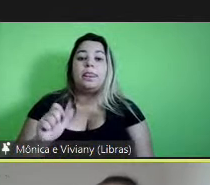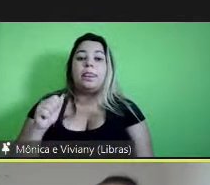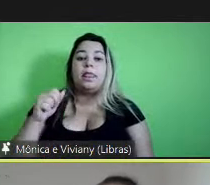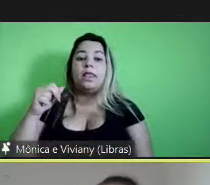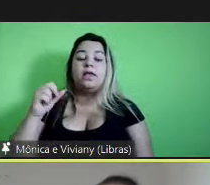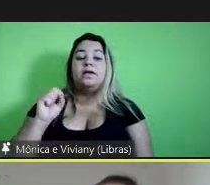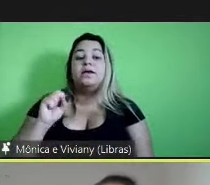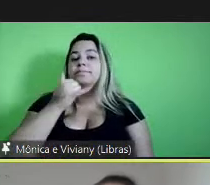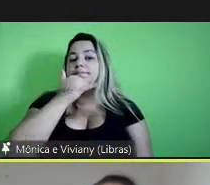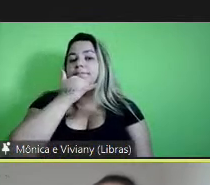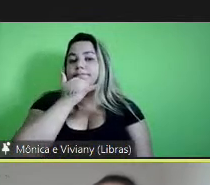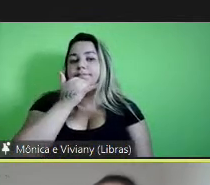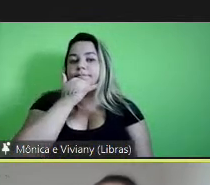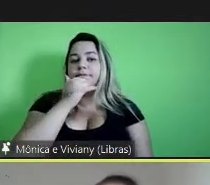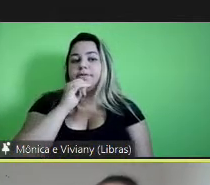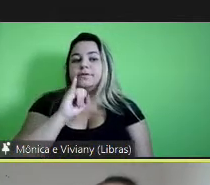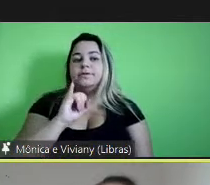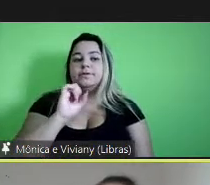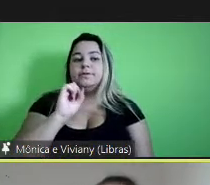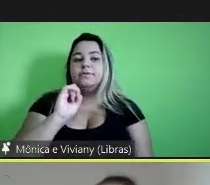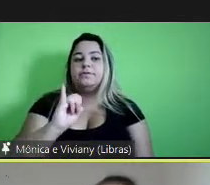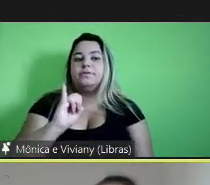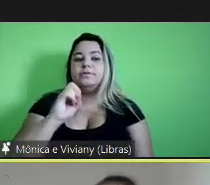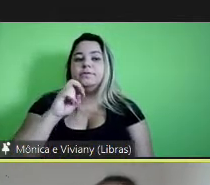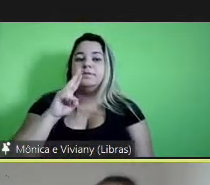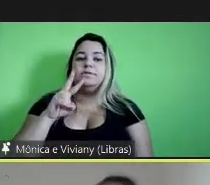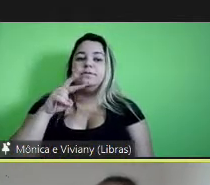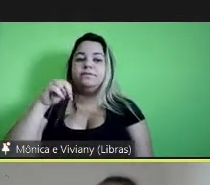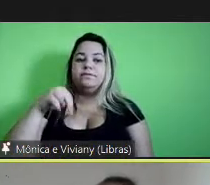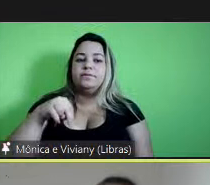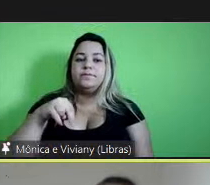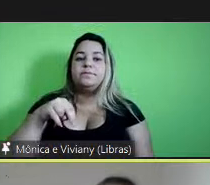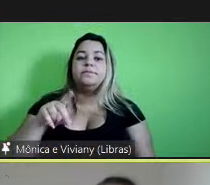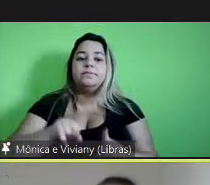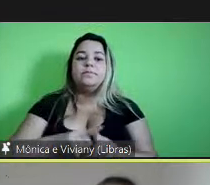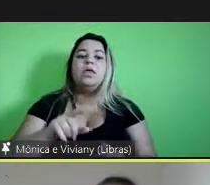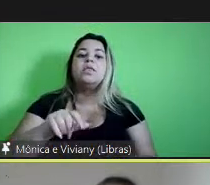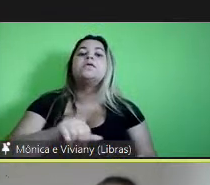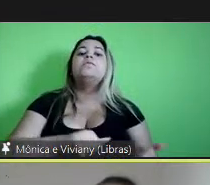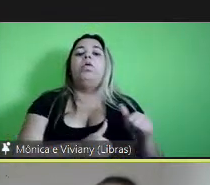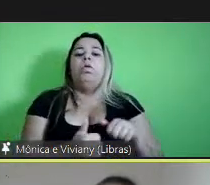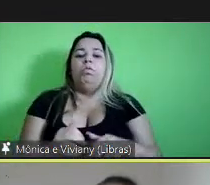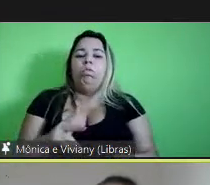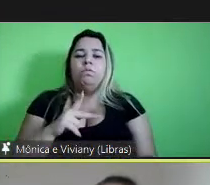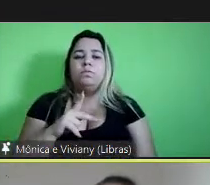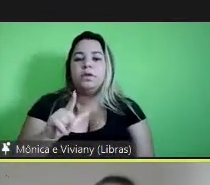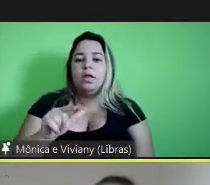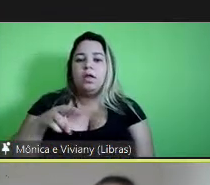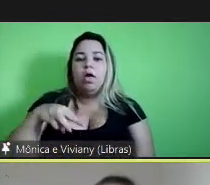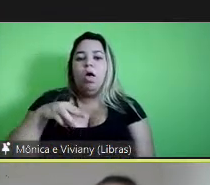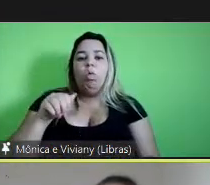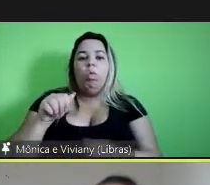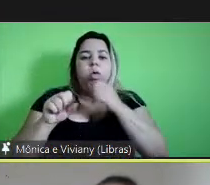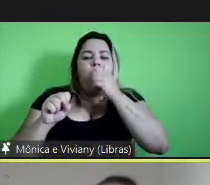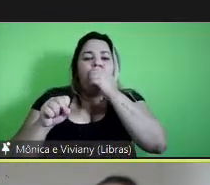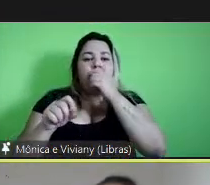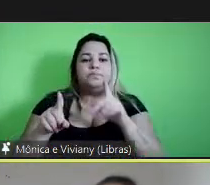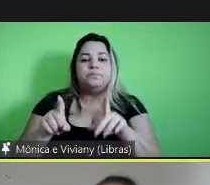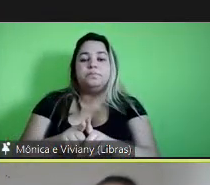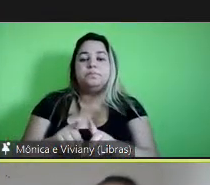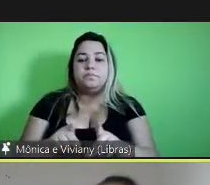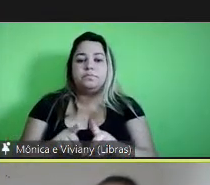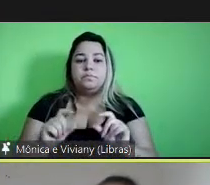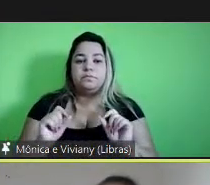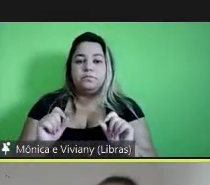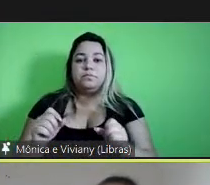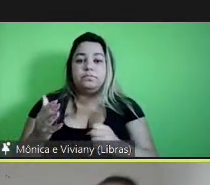through going to this population, to this population going to the basic care unit. So we were able to